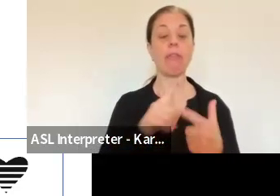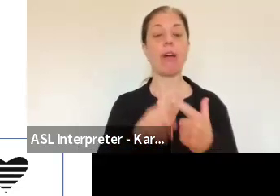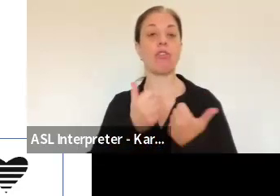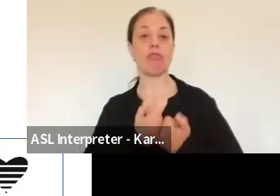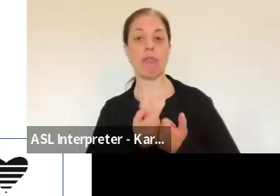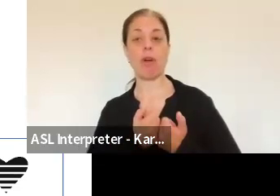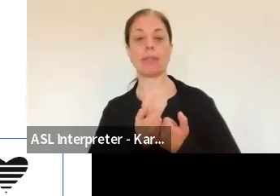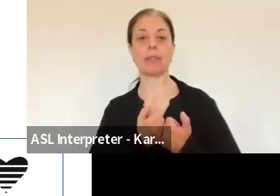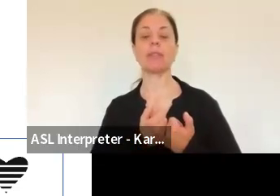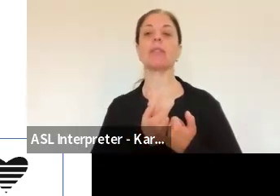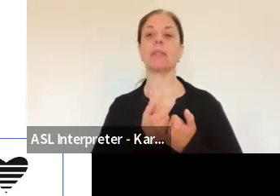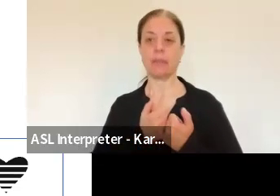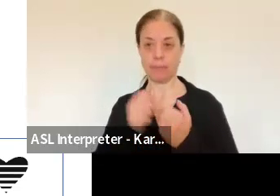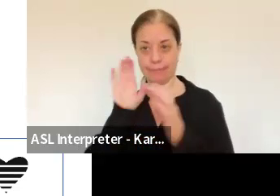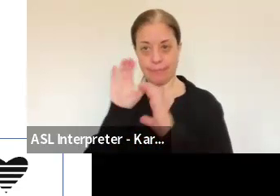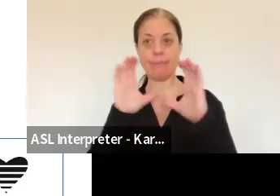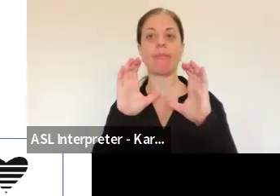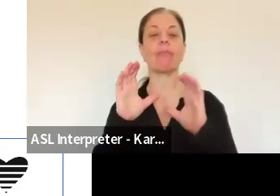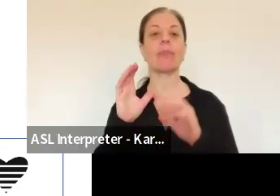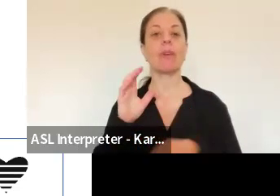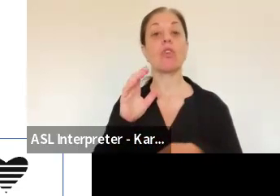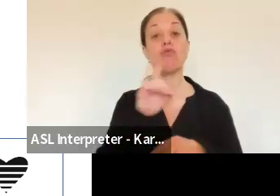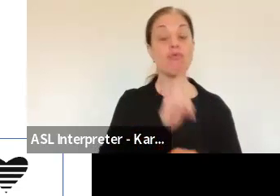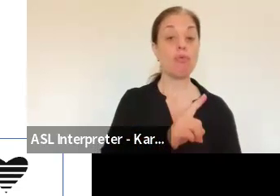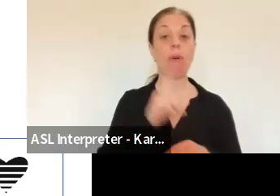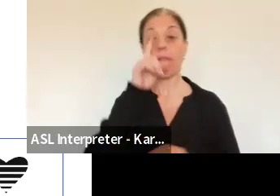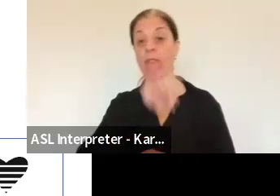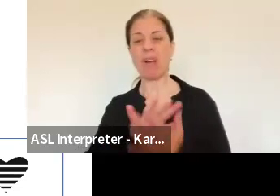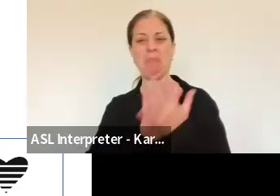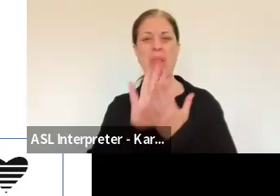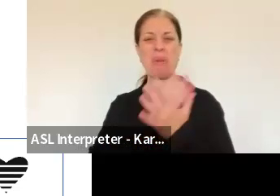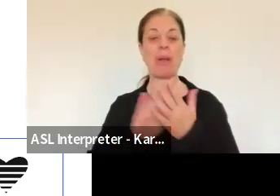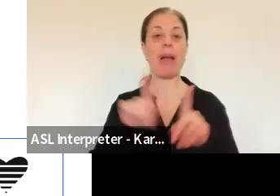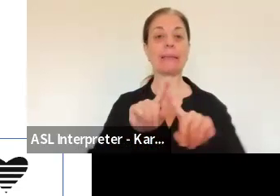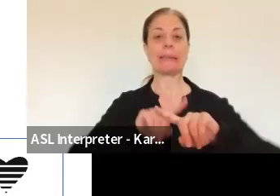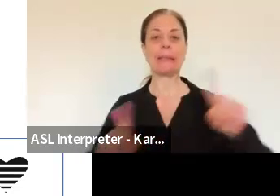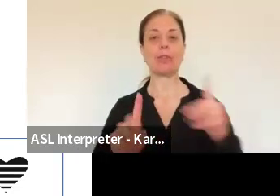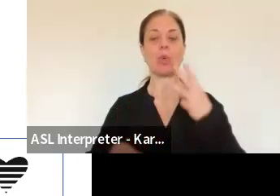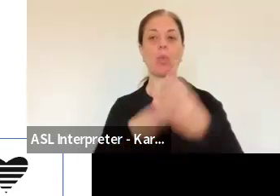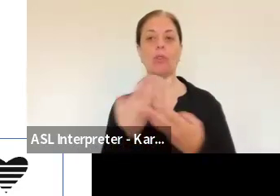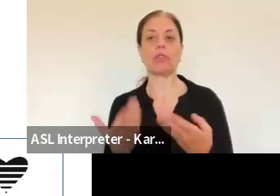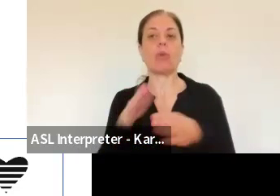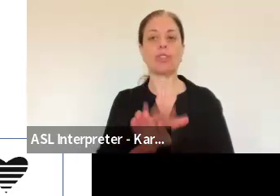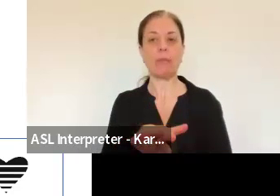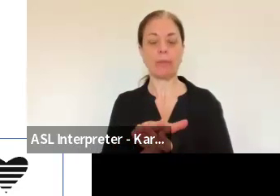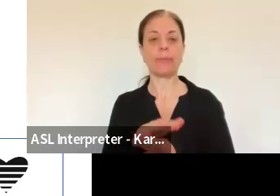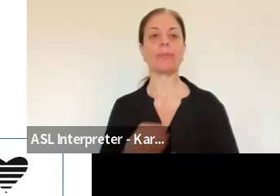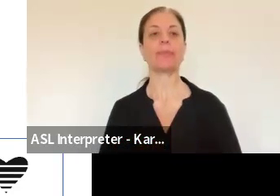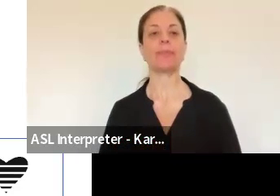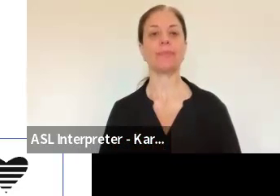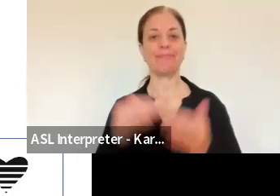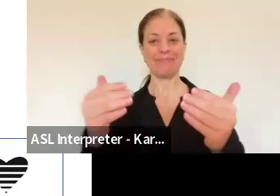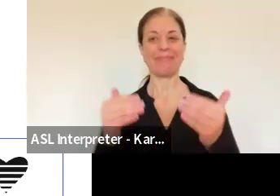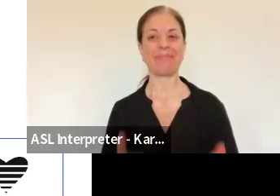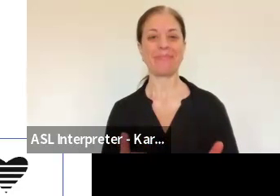the paparazzi's attention. And what's true and what's fake gets blurry as their different worlds crash together. Next